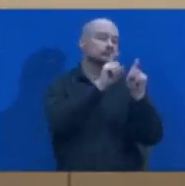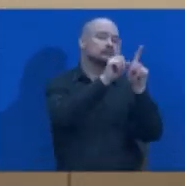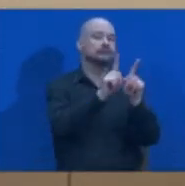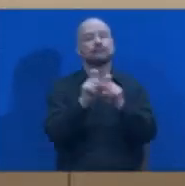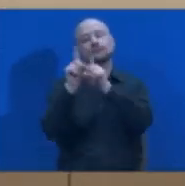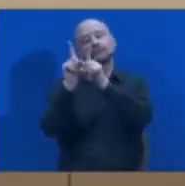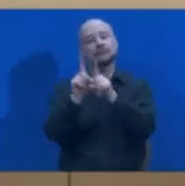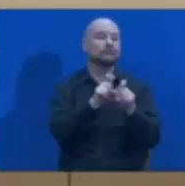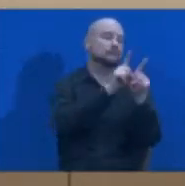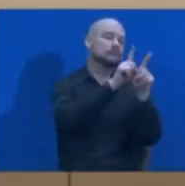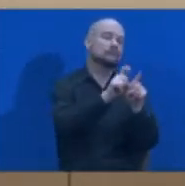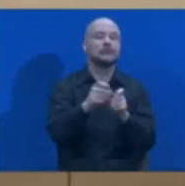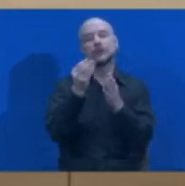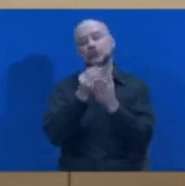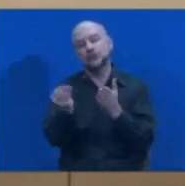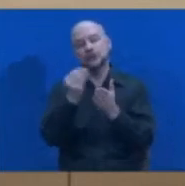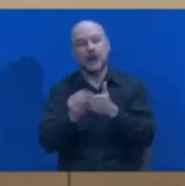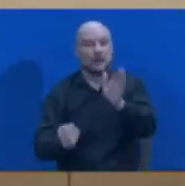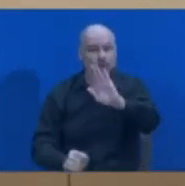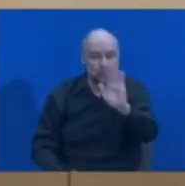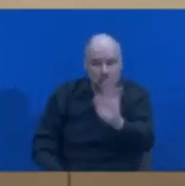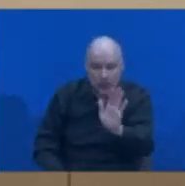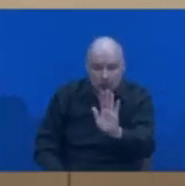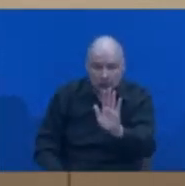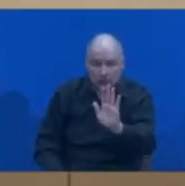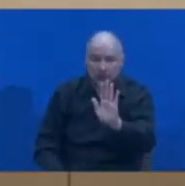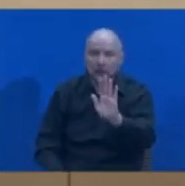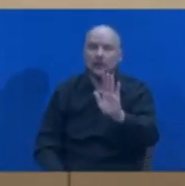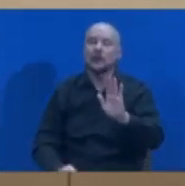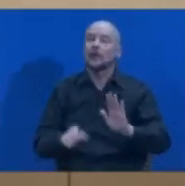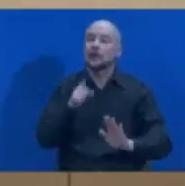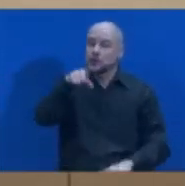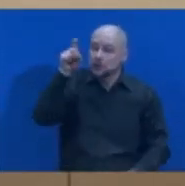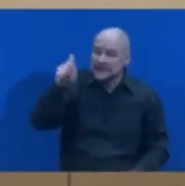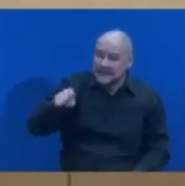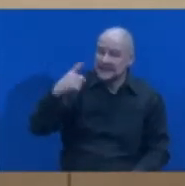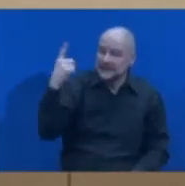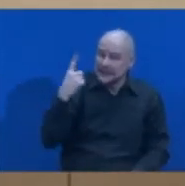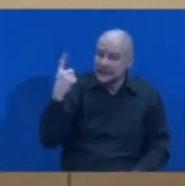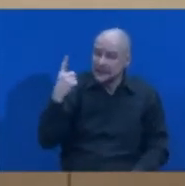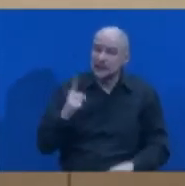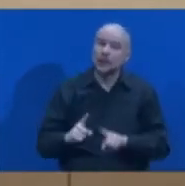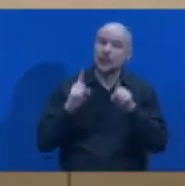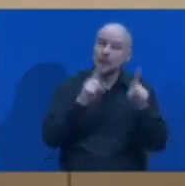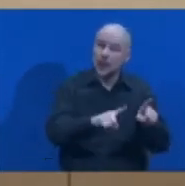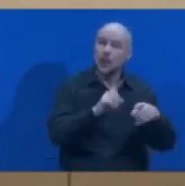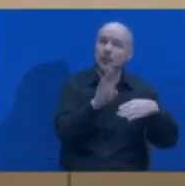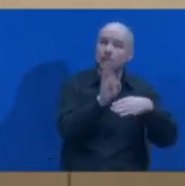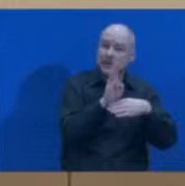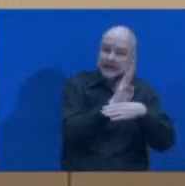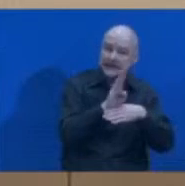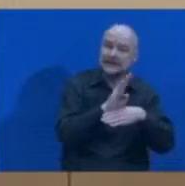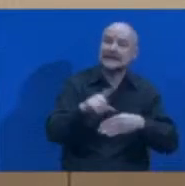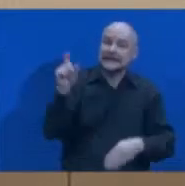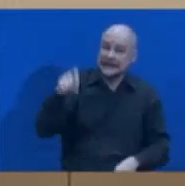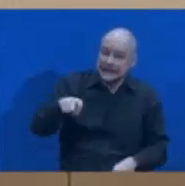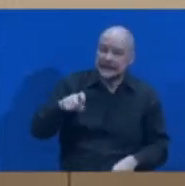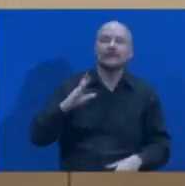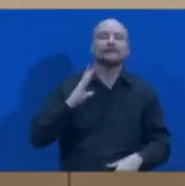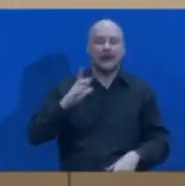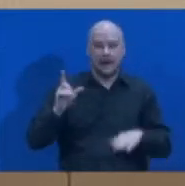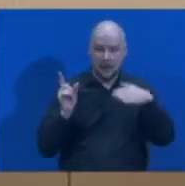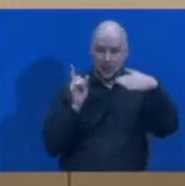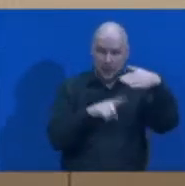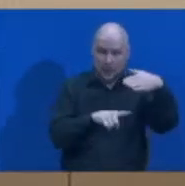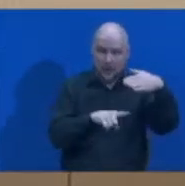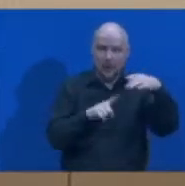to shop. The intent is for resources to be available to our community as they need them. So we